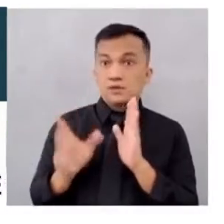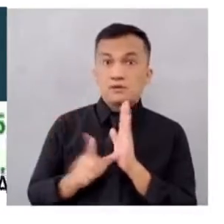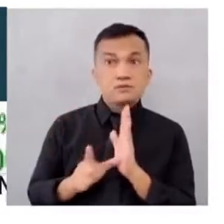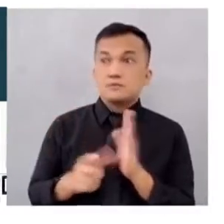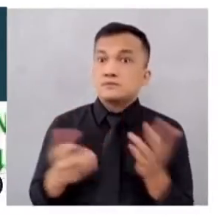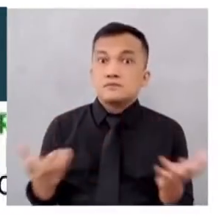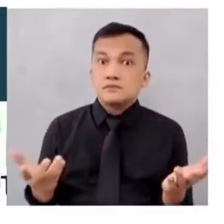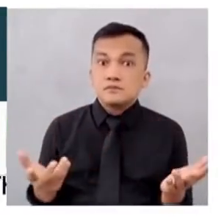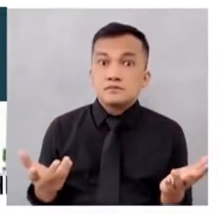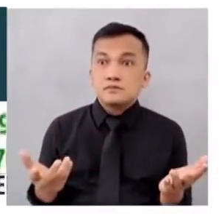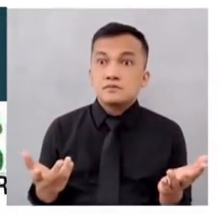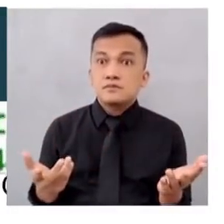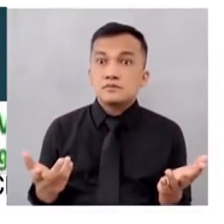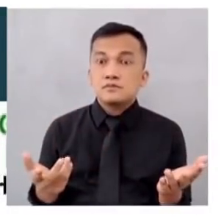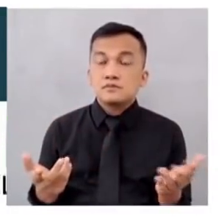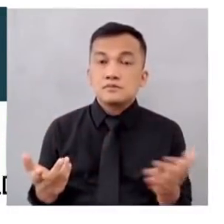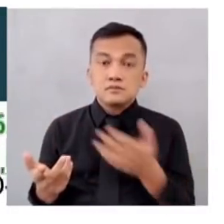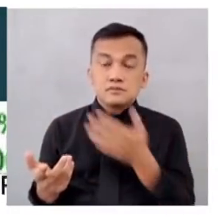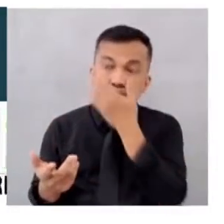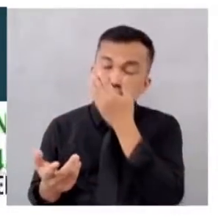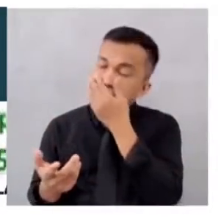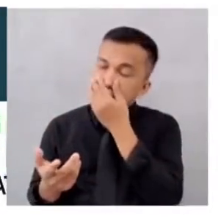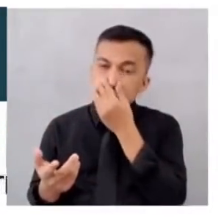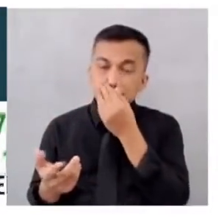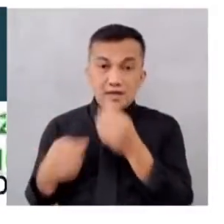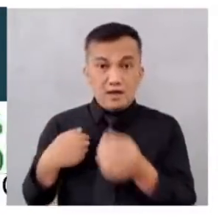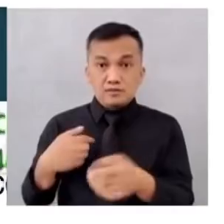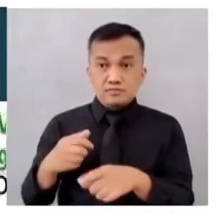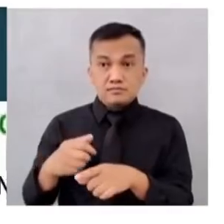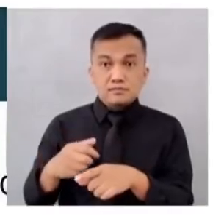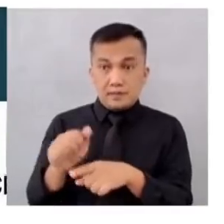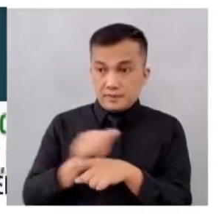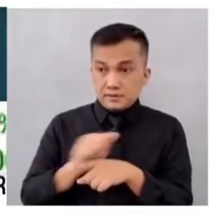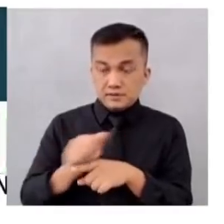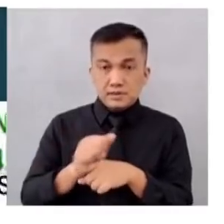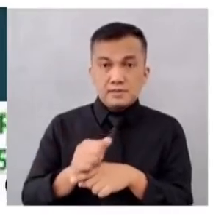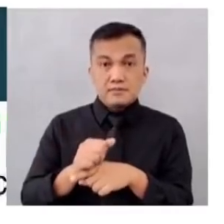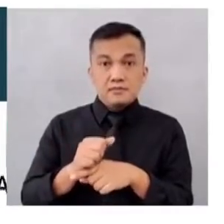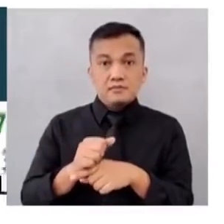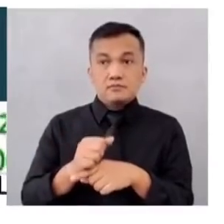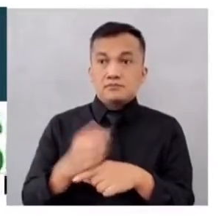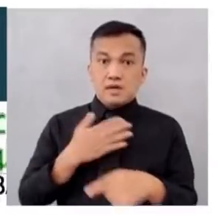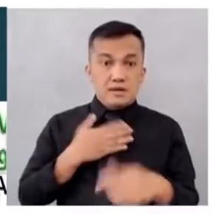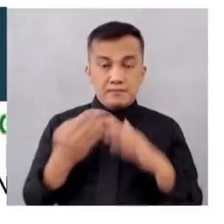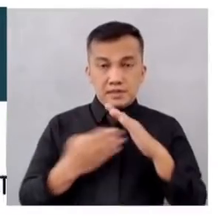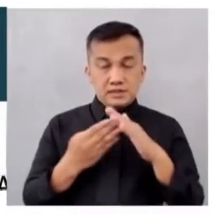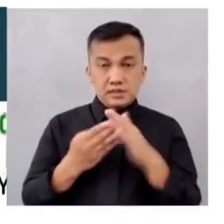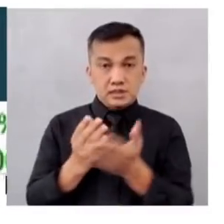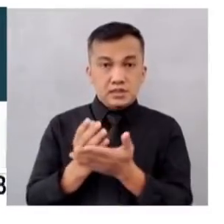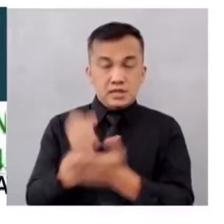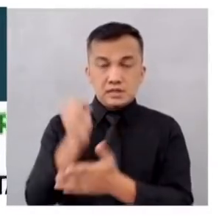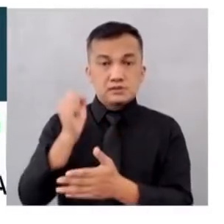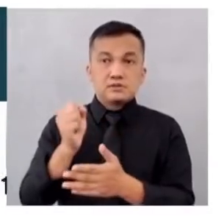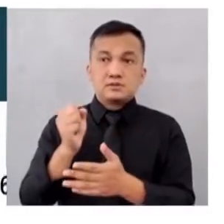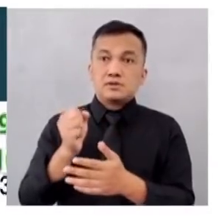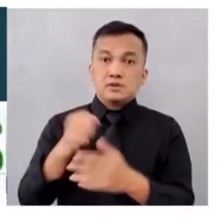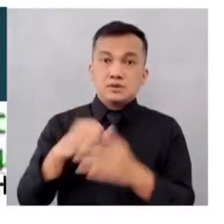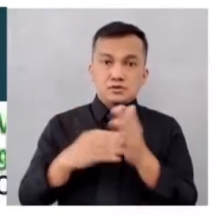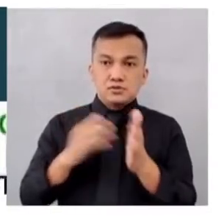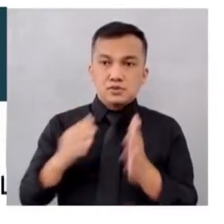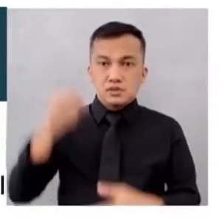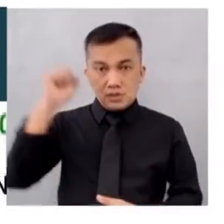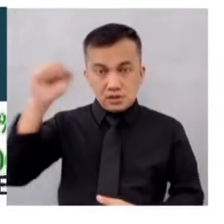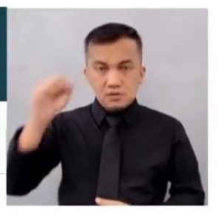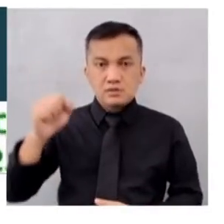So I was just practicing my basic democratic rights as a student activist. When martial law was declared,